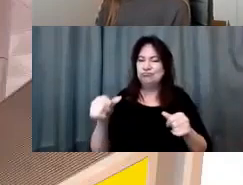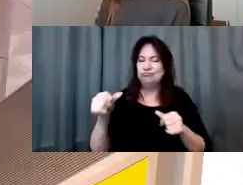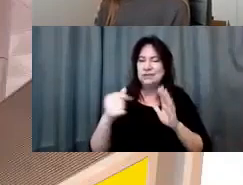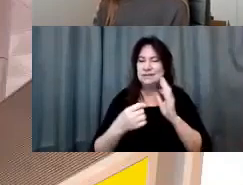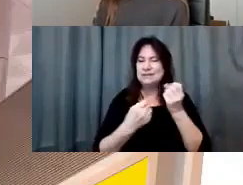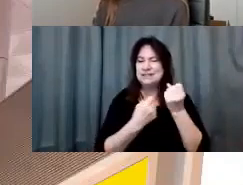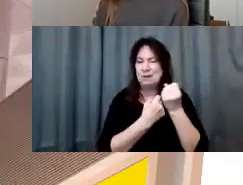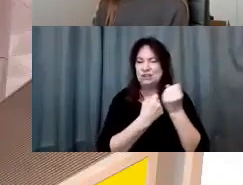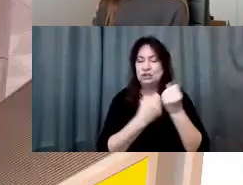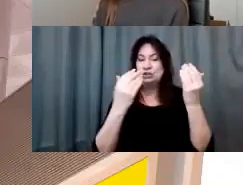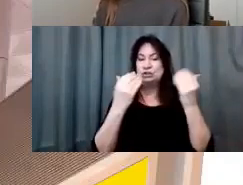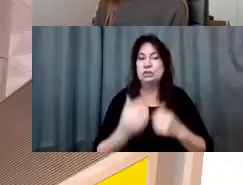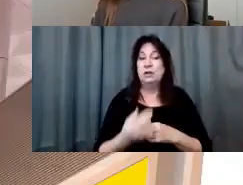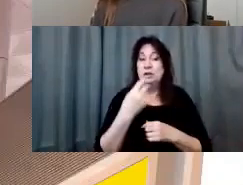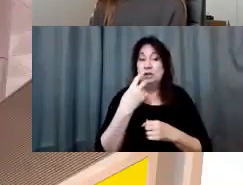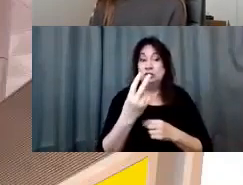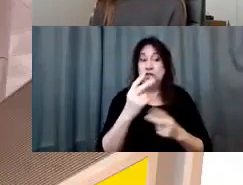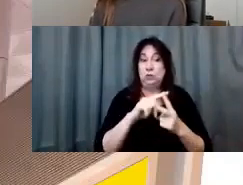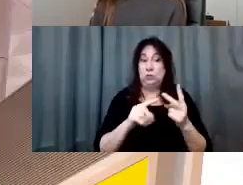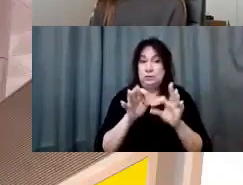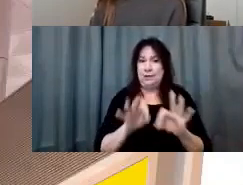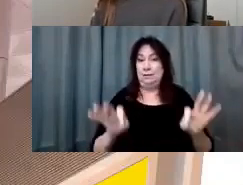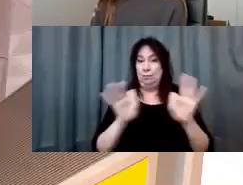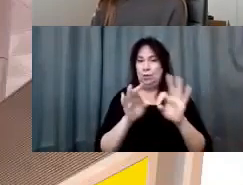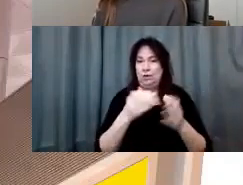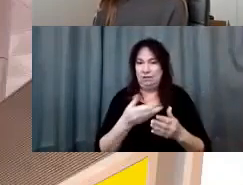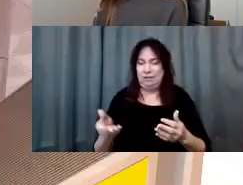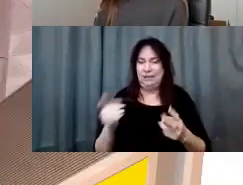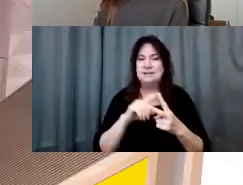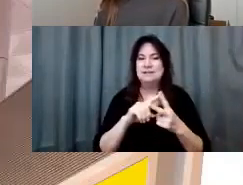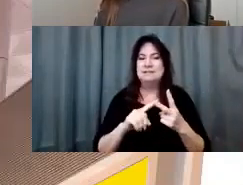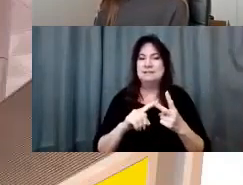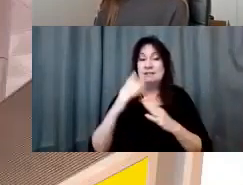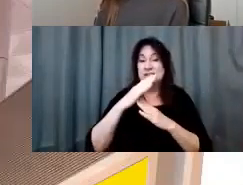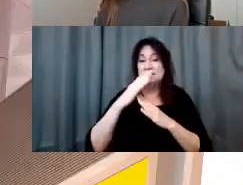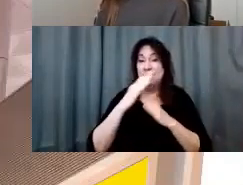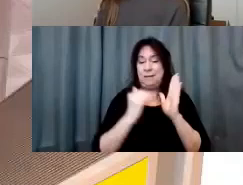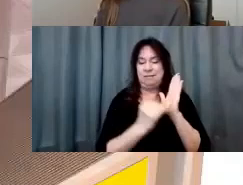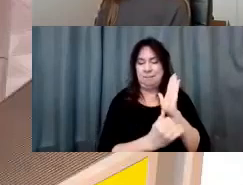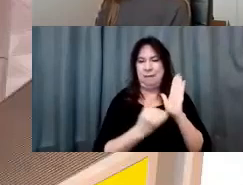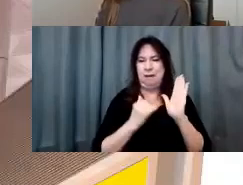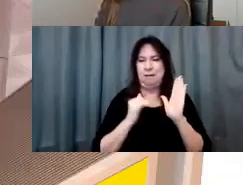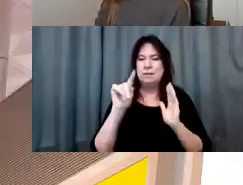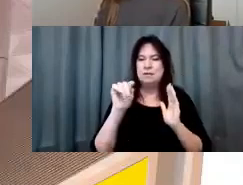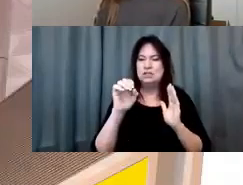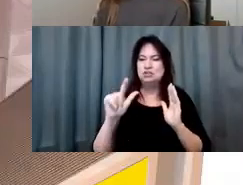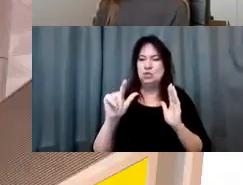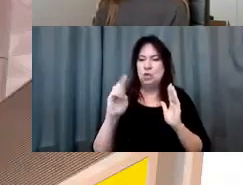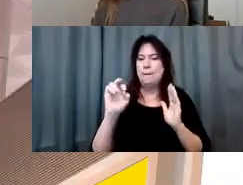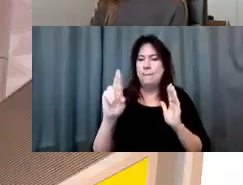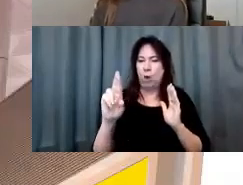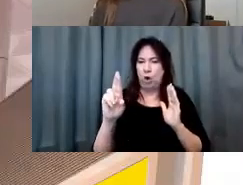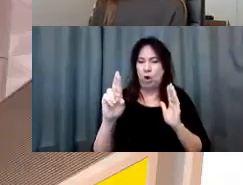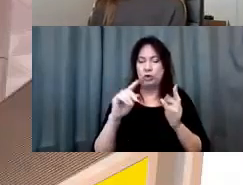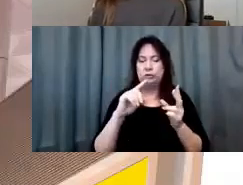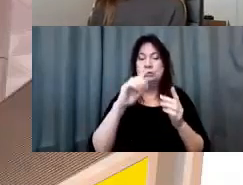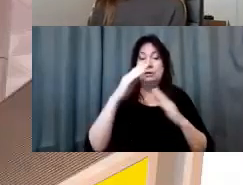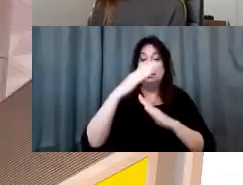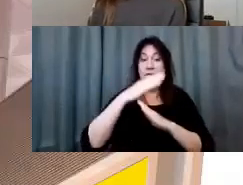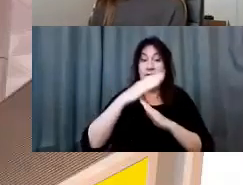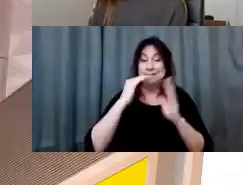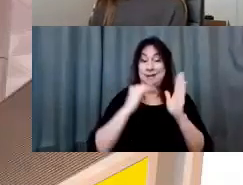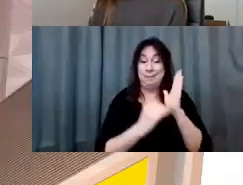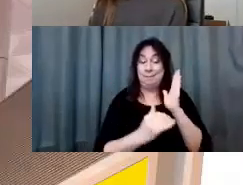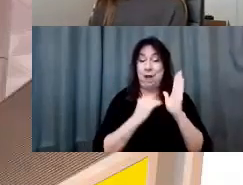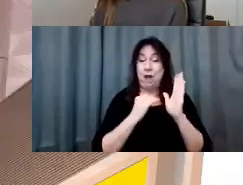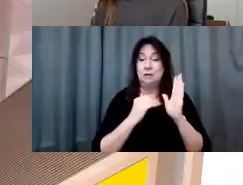there are two key features in this platform, the top and bottom toolbar. These toolbars will be in every